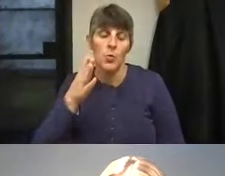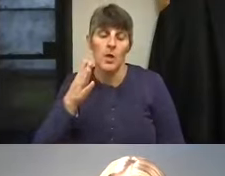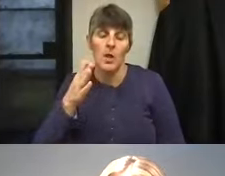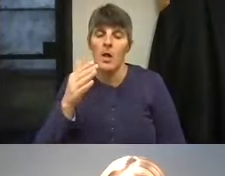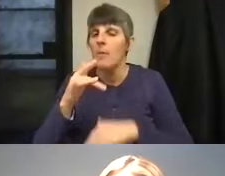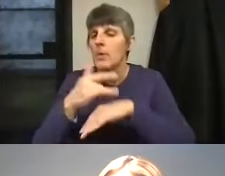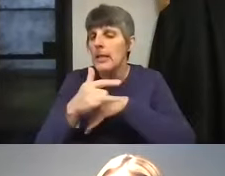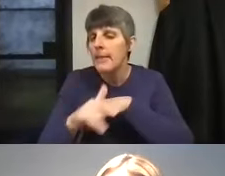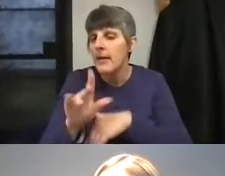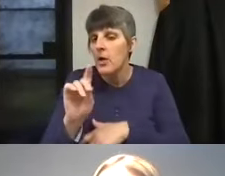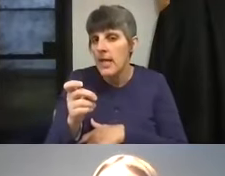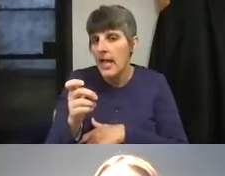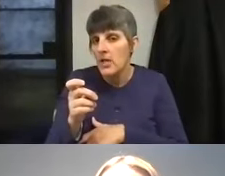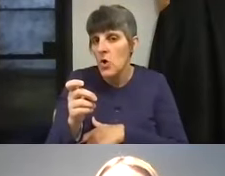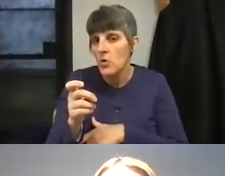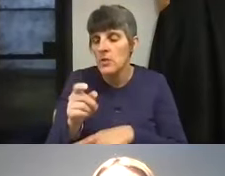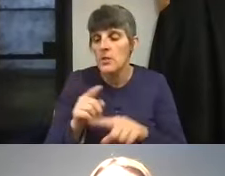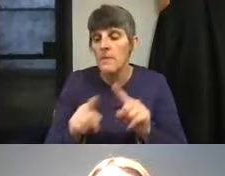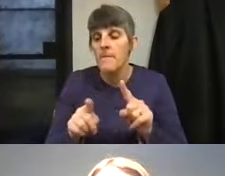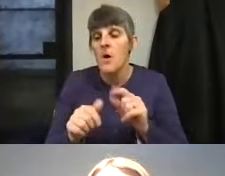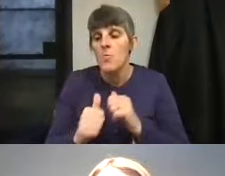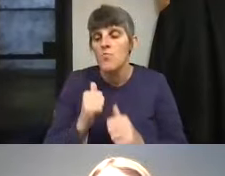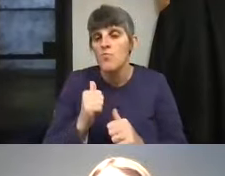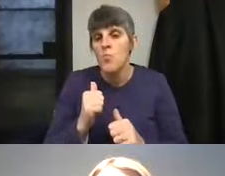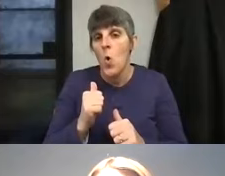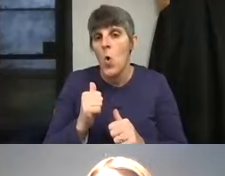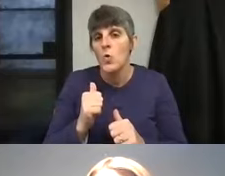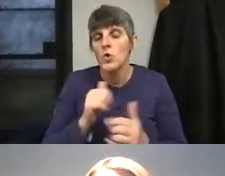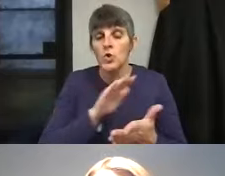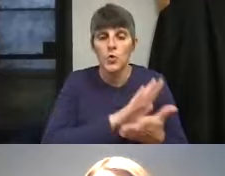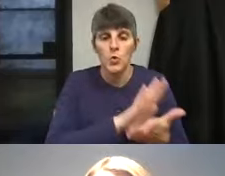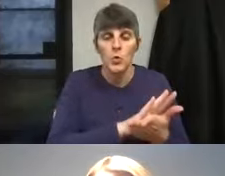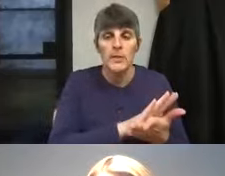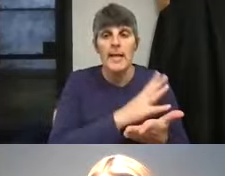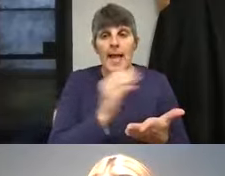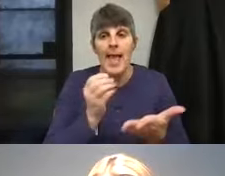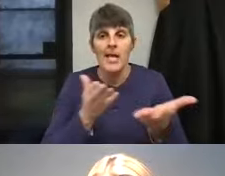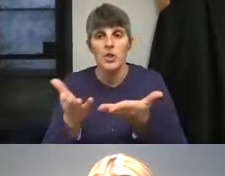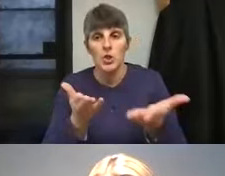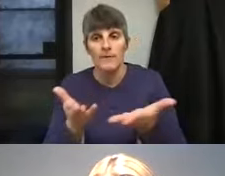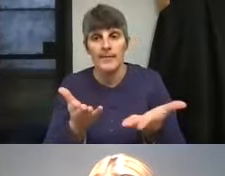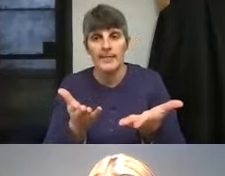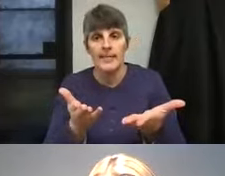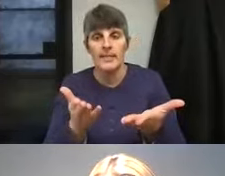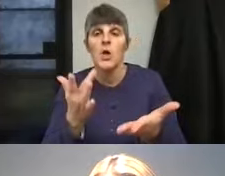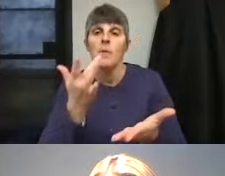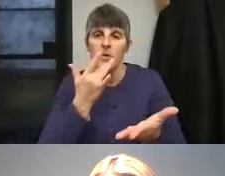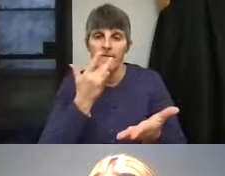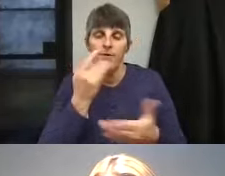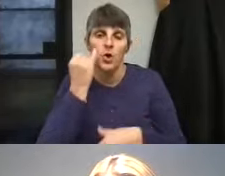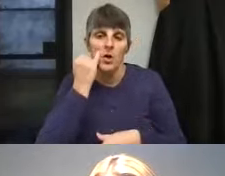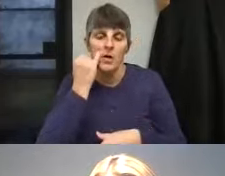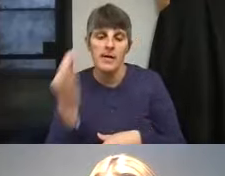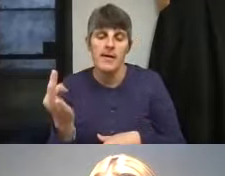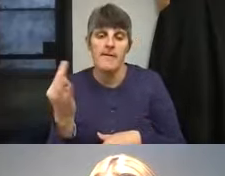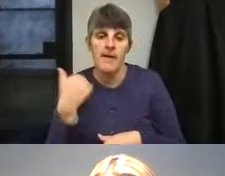preliminary diagnosis, but most schools and services prefer if there